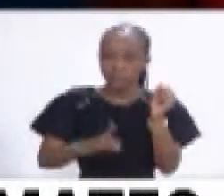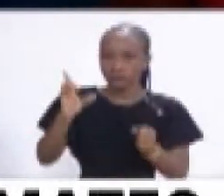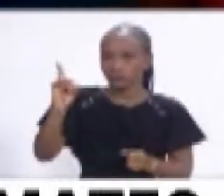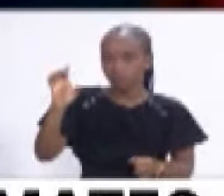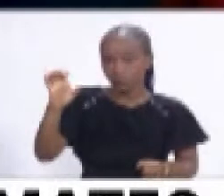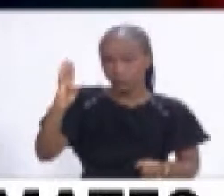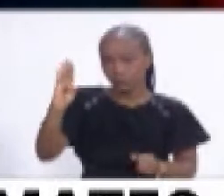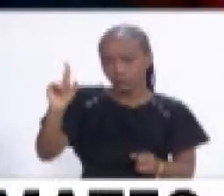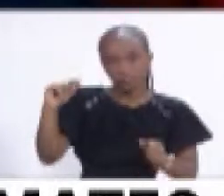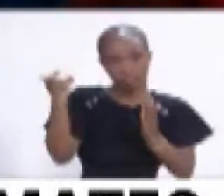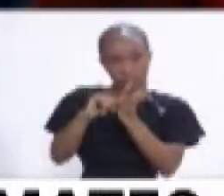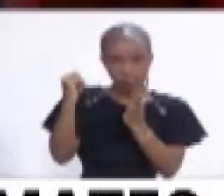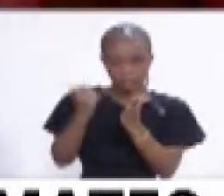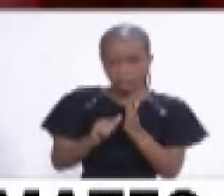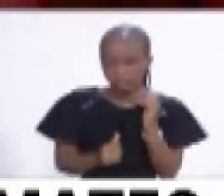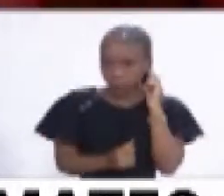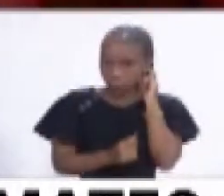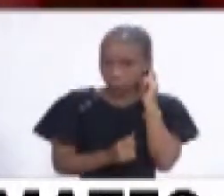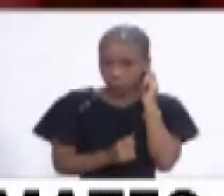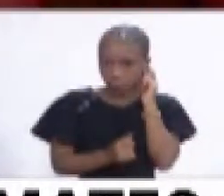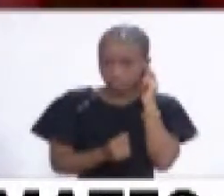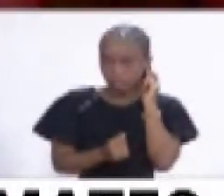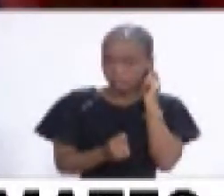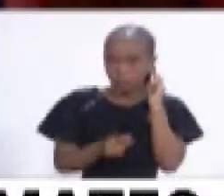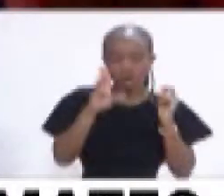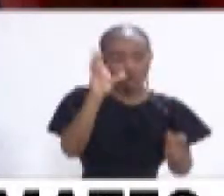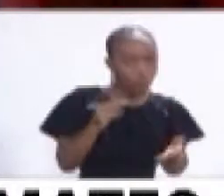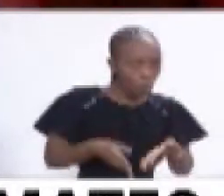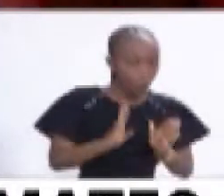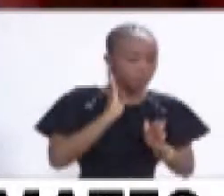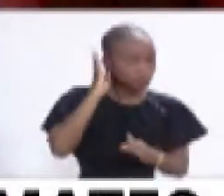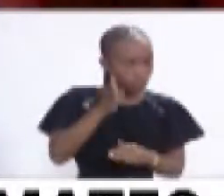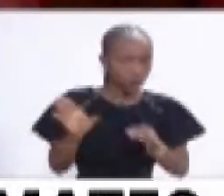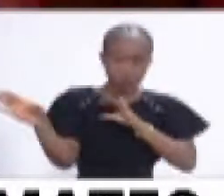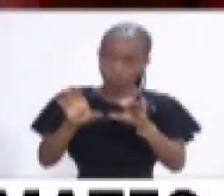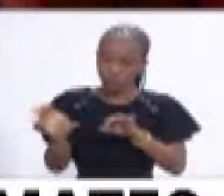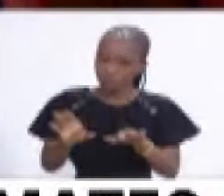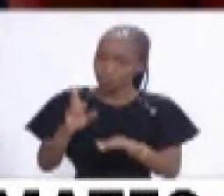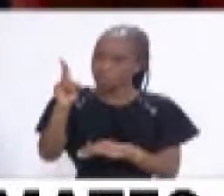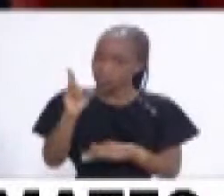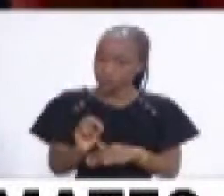crisis. Mr. Speaker, there's no way we are going to implement the